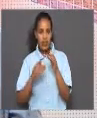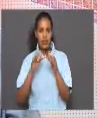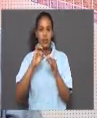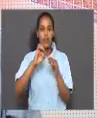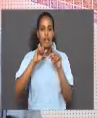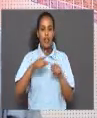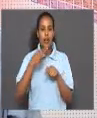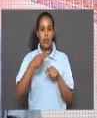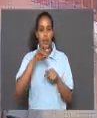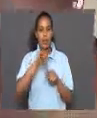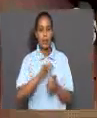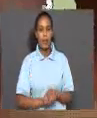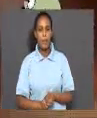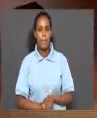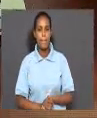the entropy.